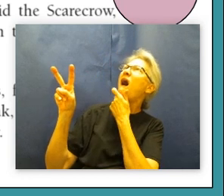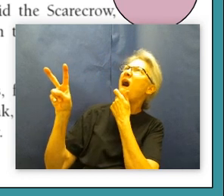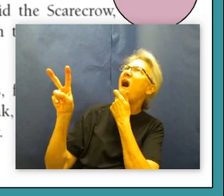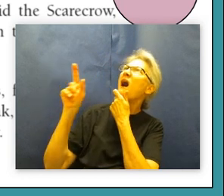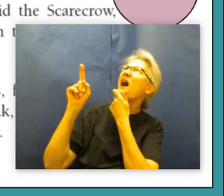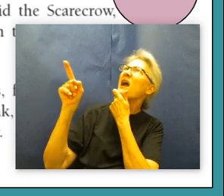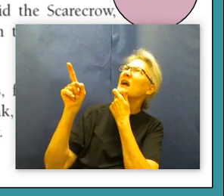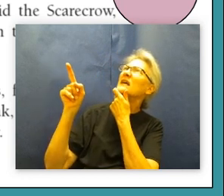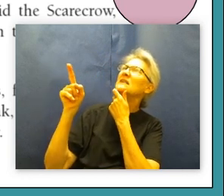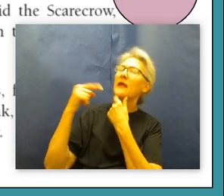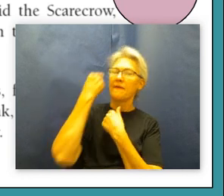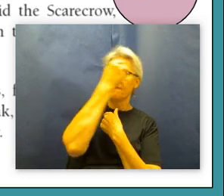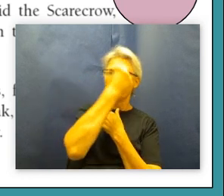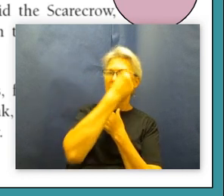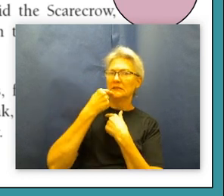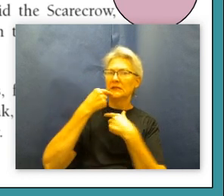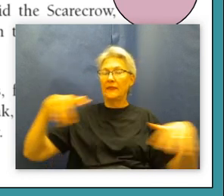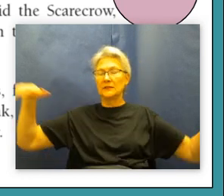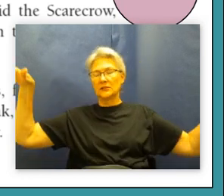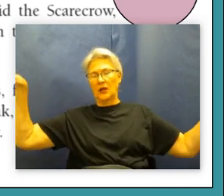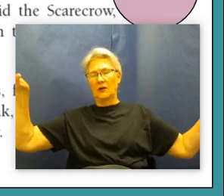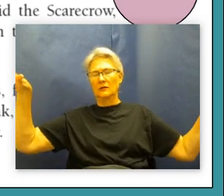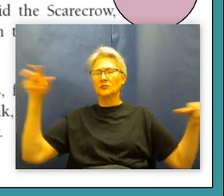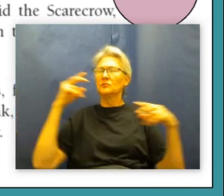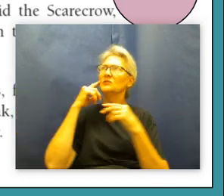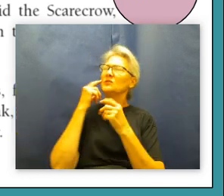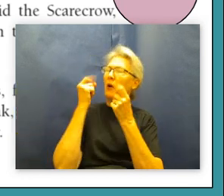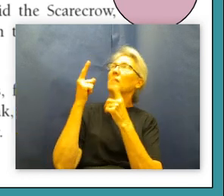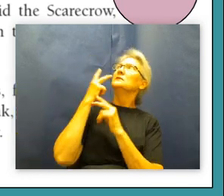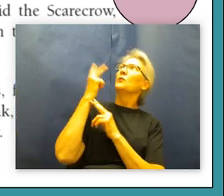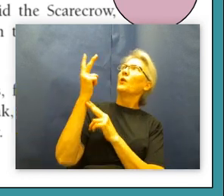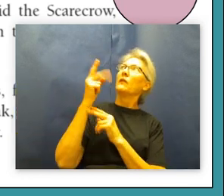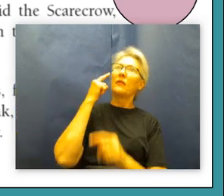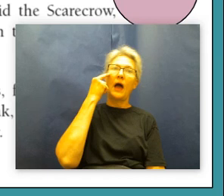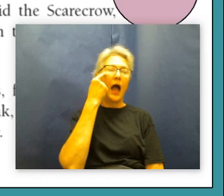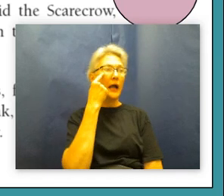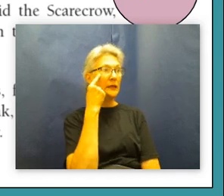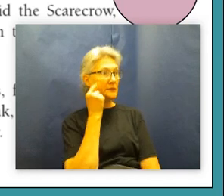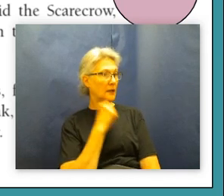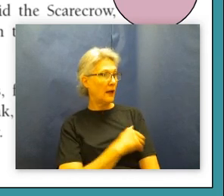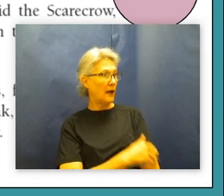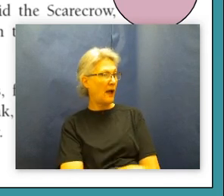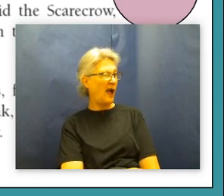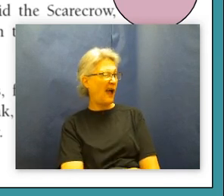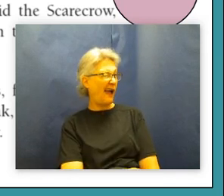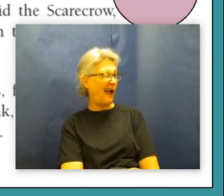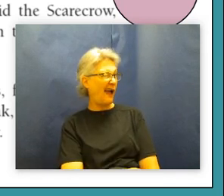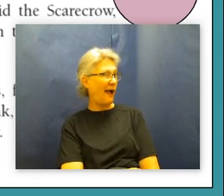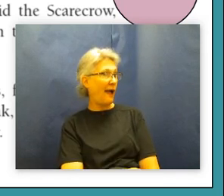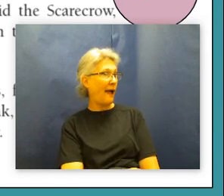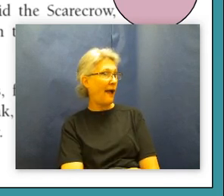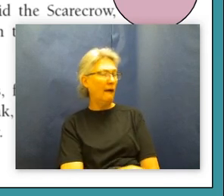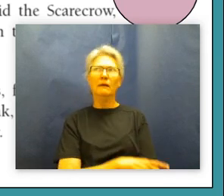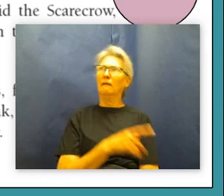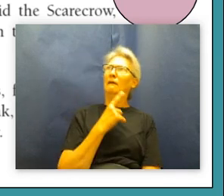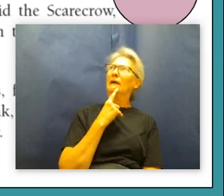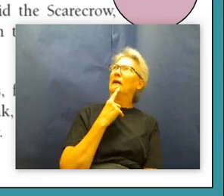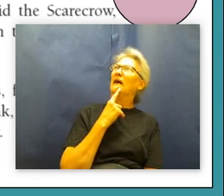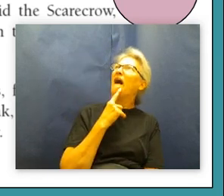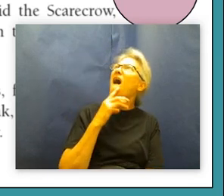odd, painted face of the scarecrow, she was surprised to see one of the eyes slowly wink at her. She thought she must